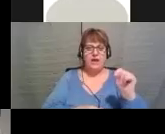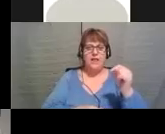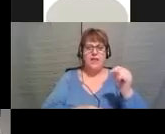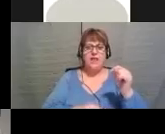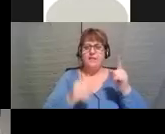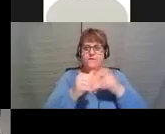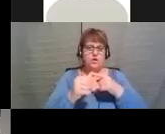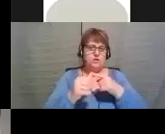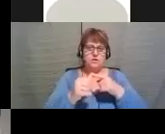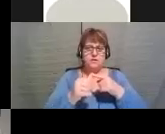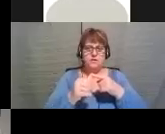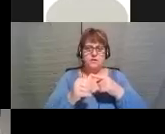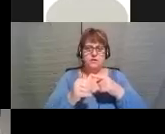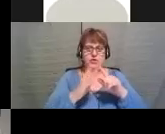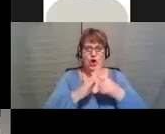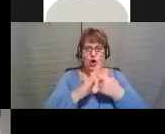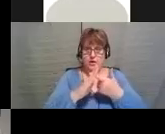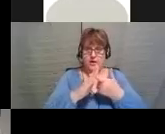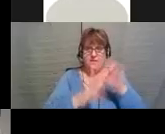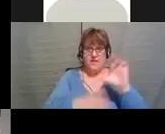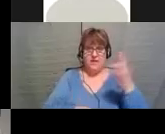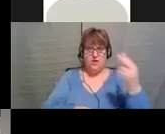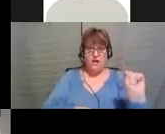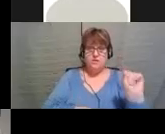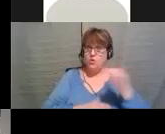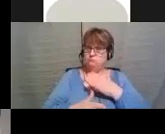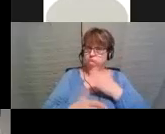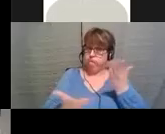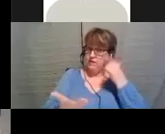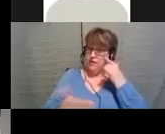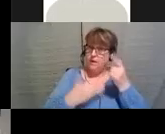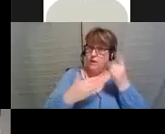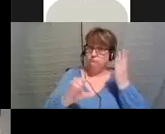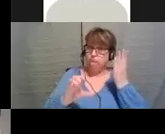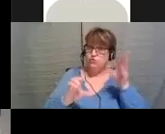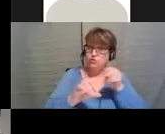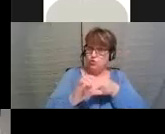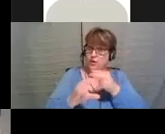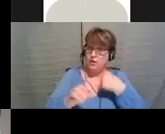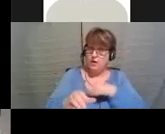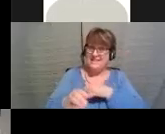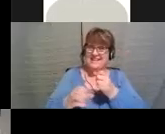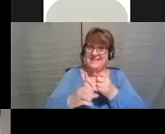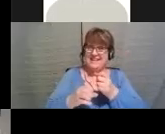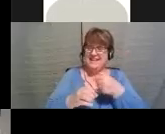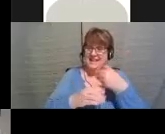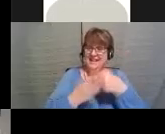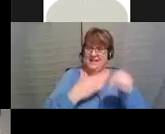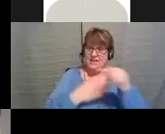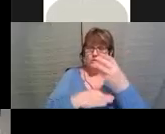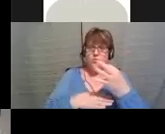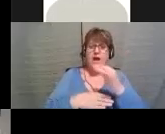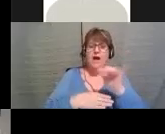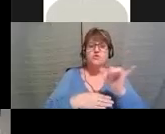our chat is the link to the conference. So consider joining us next Friday. We also offer professional certificate